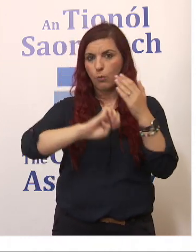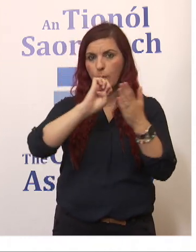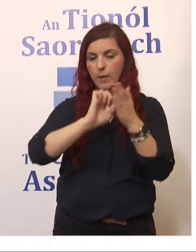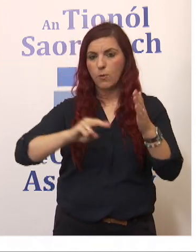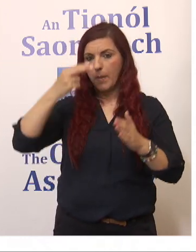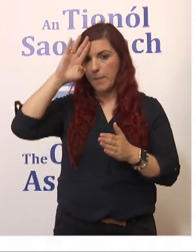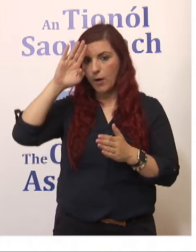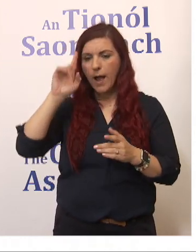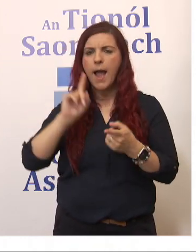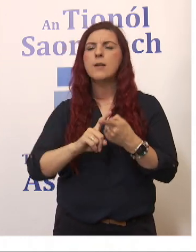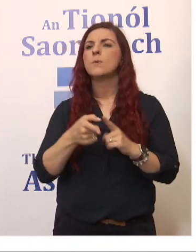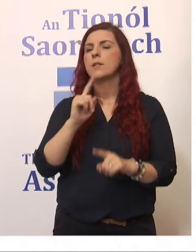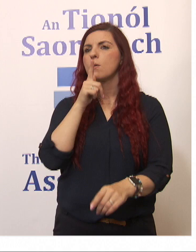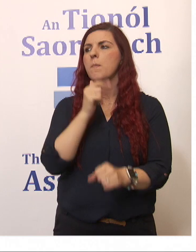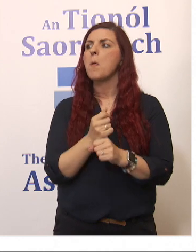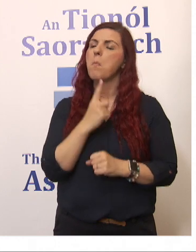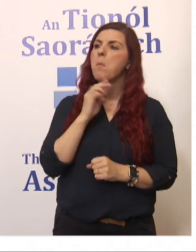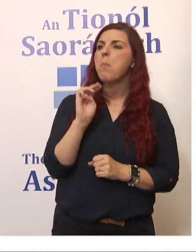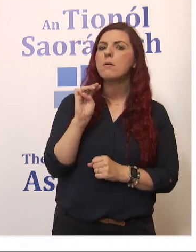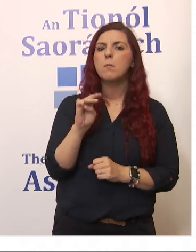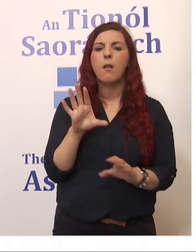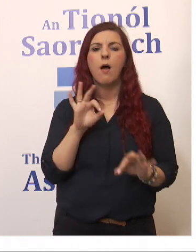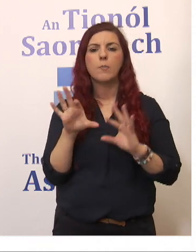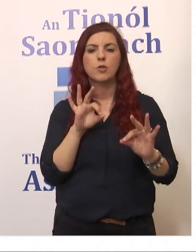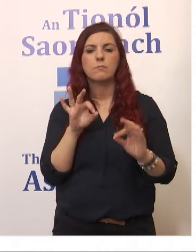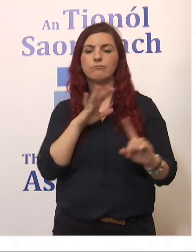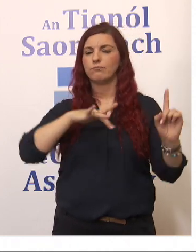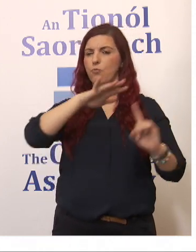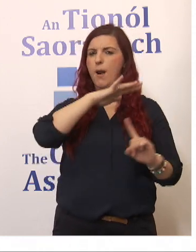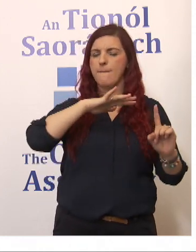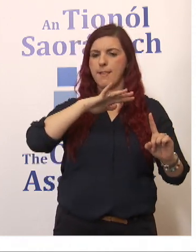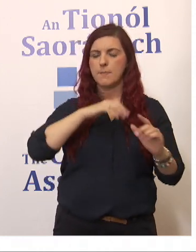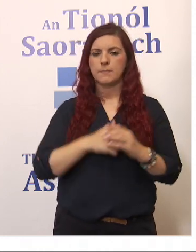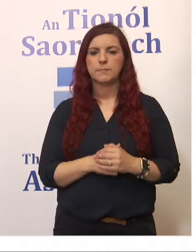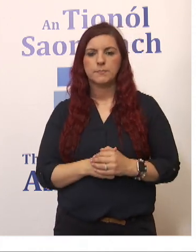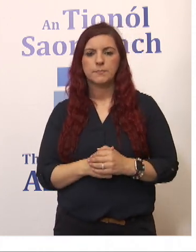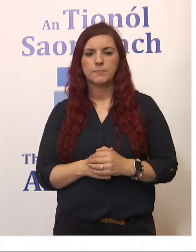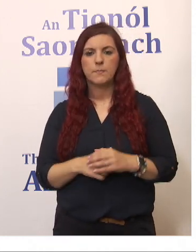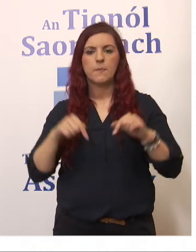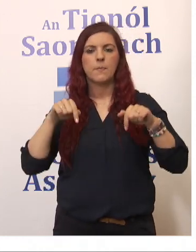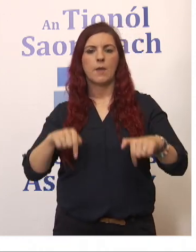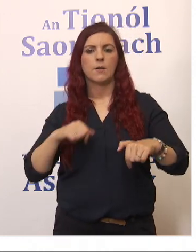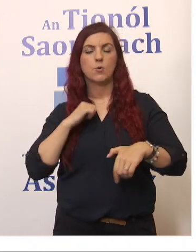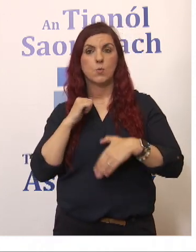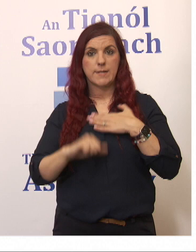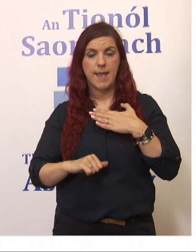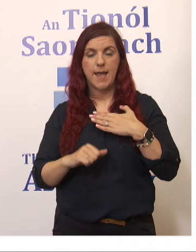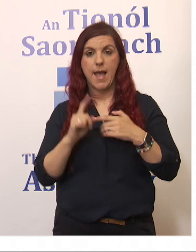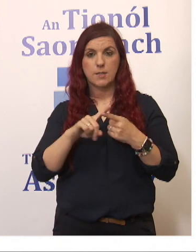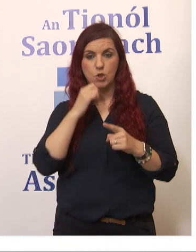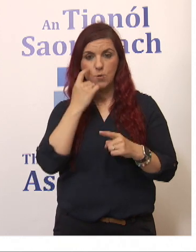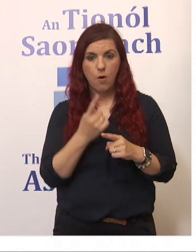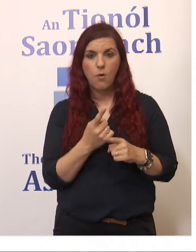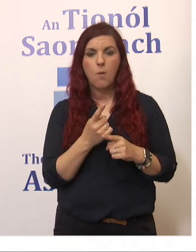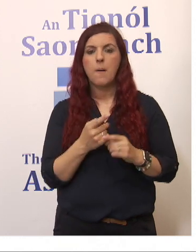then we discussed the possible options, again, at a very high level. What we're going to do over the weekend, and you have the program,